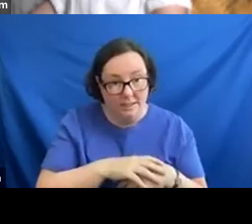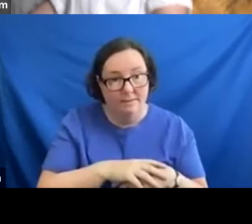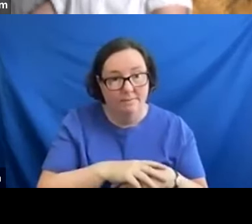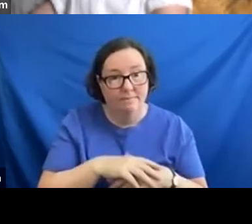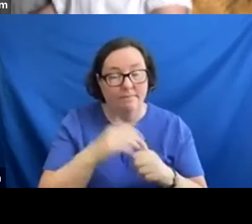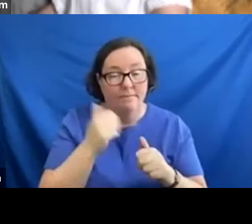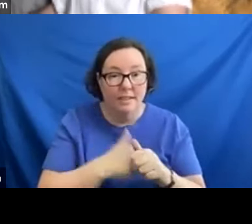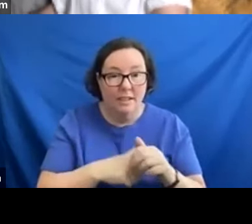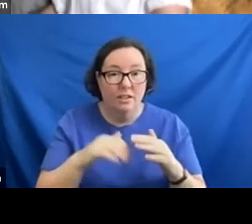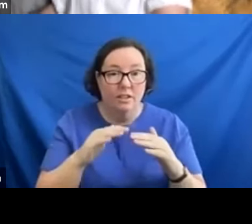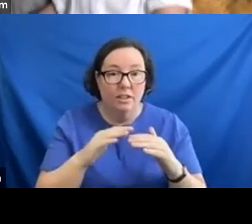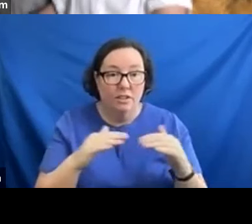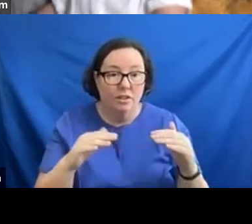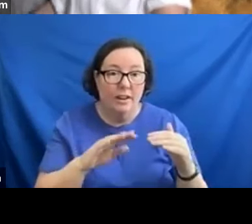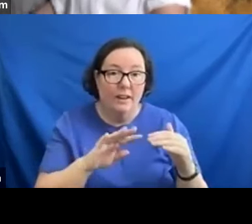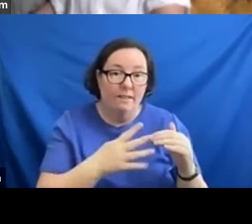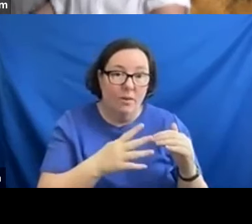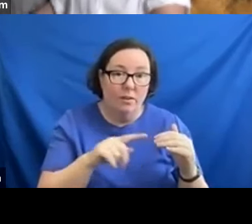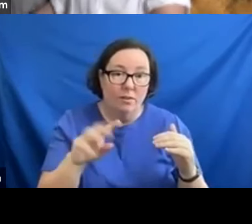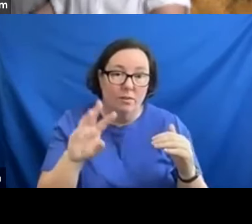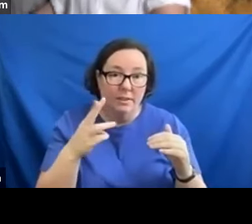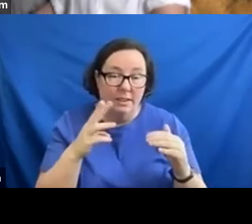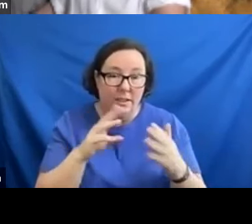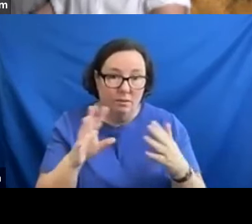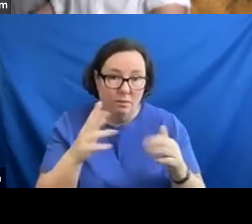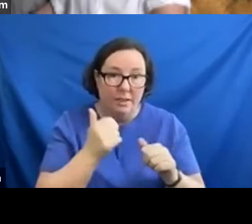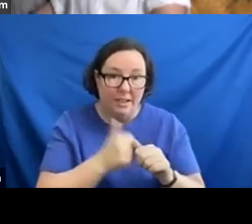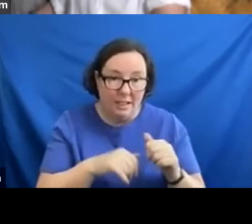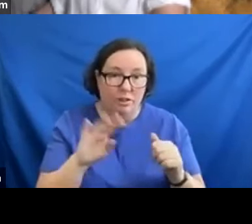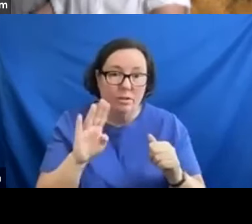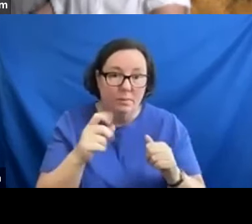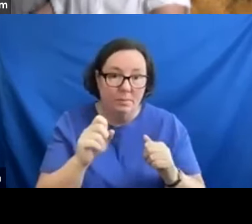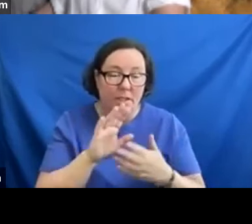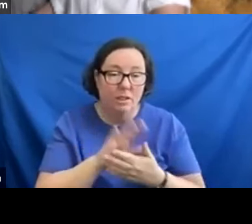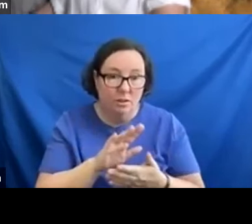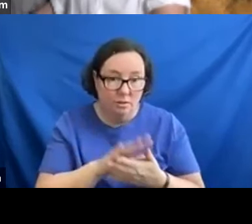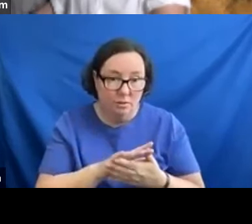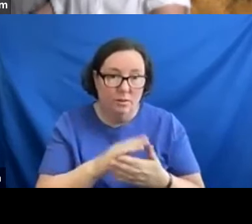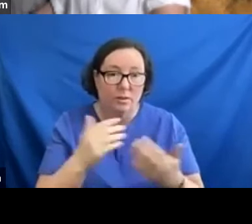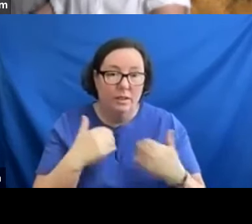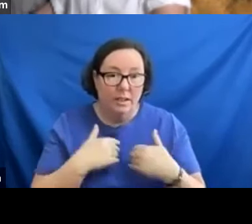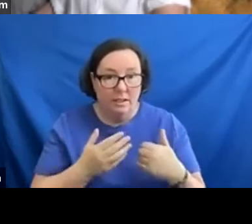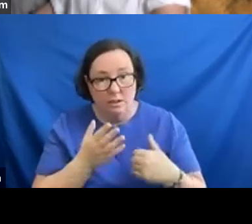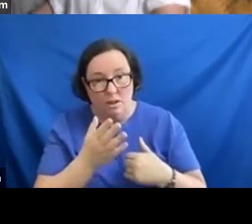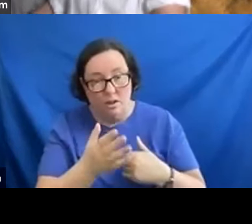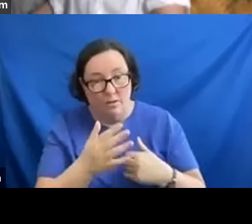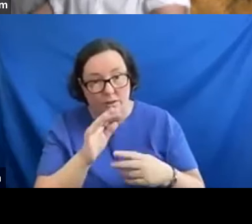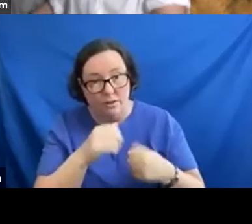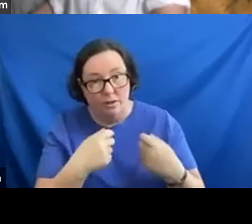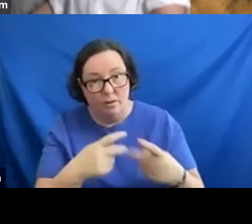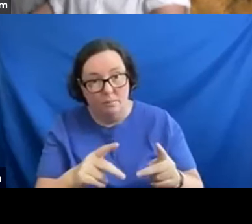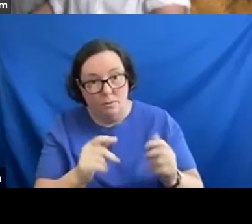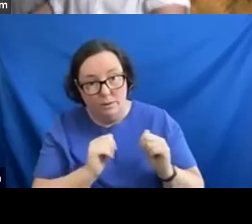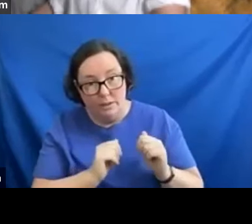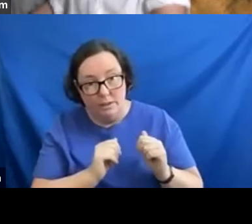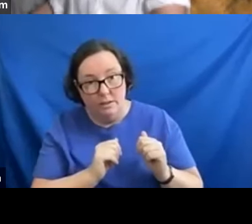every grade 4 through 6 student in every BPS school is offered the opportunity